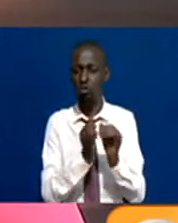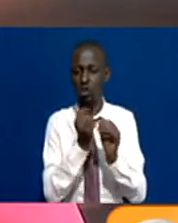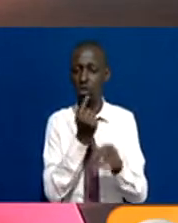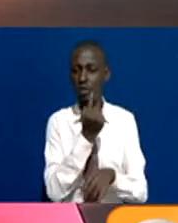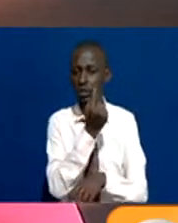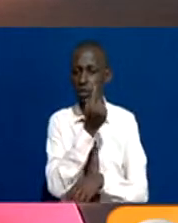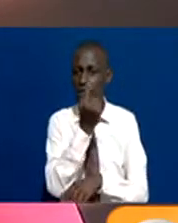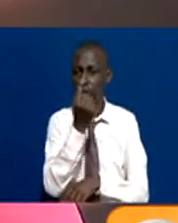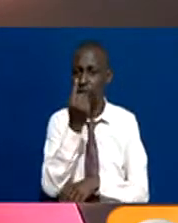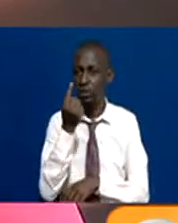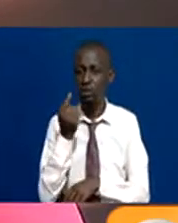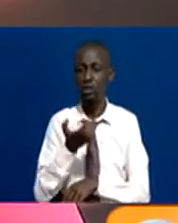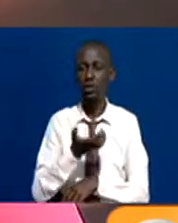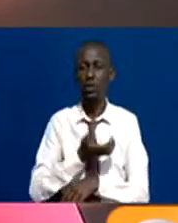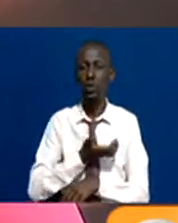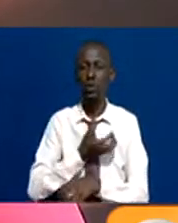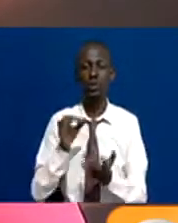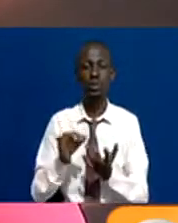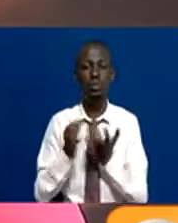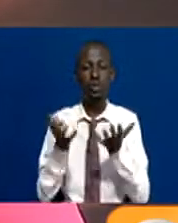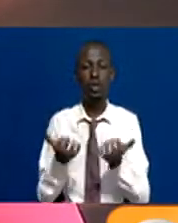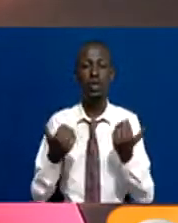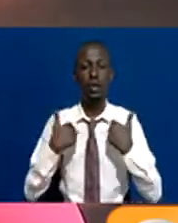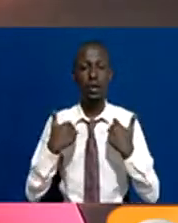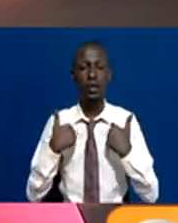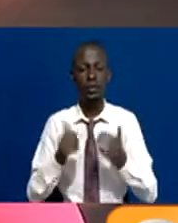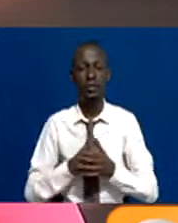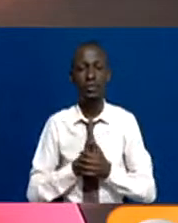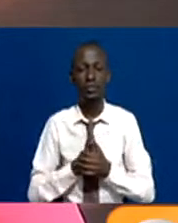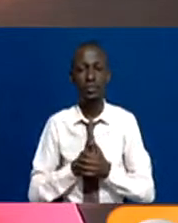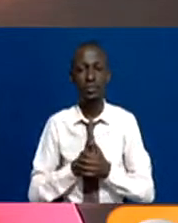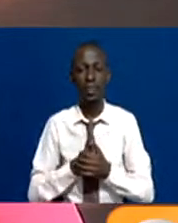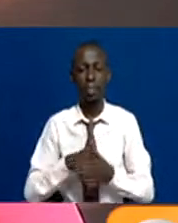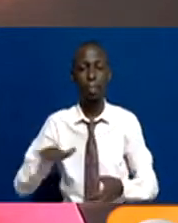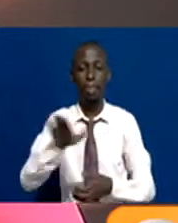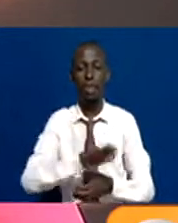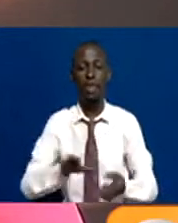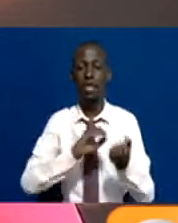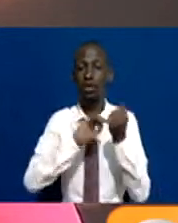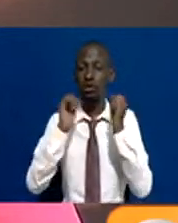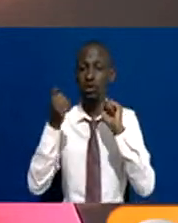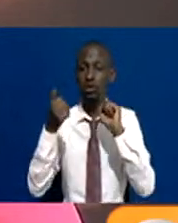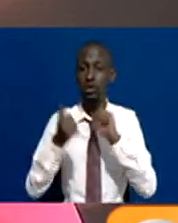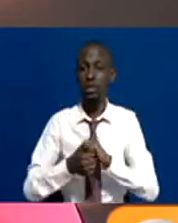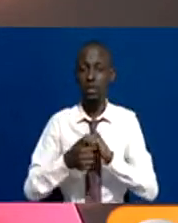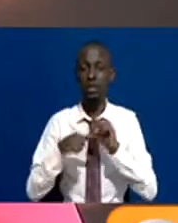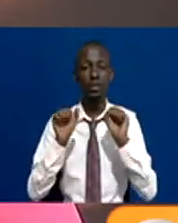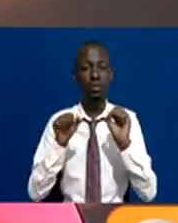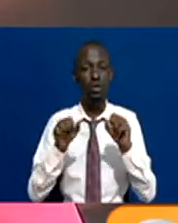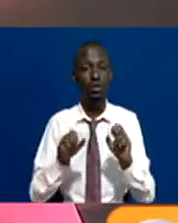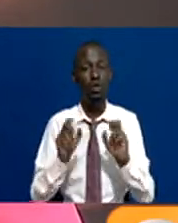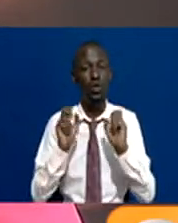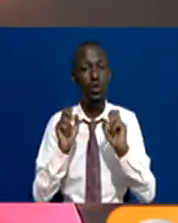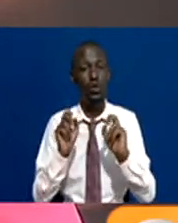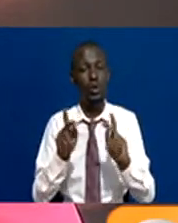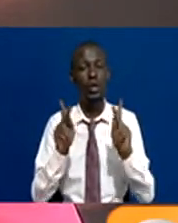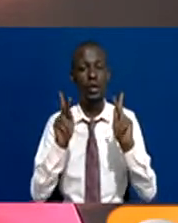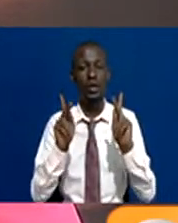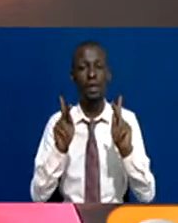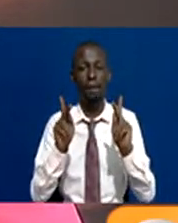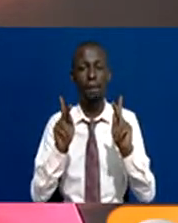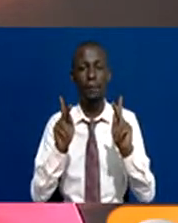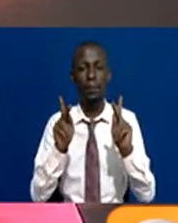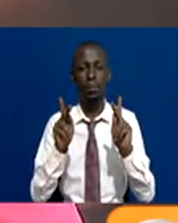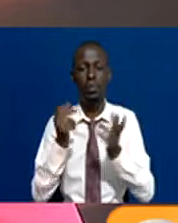have their own unique needs. So the change of environment may be okay or may be facilitate mm-hmm. and